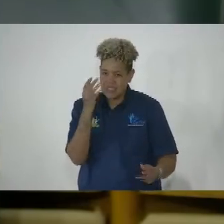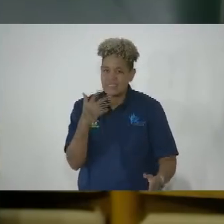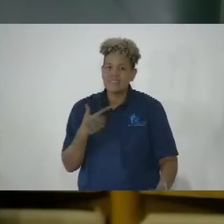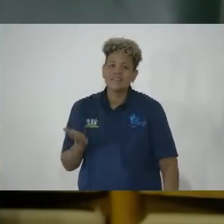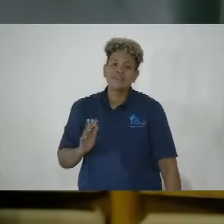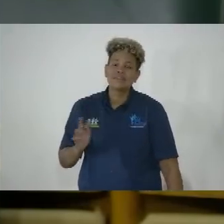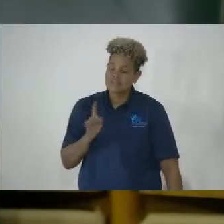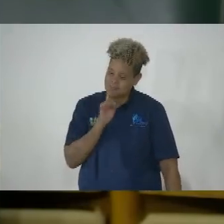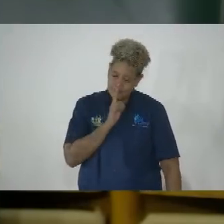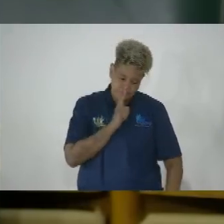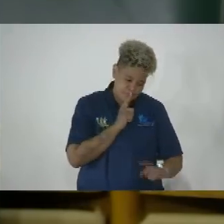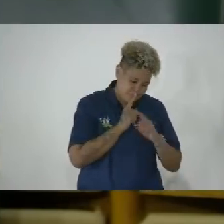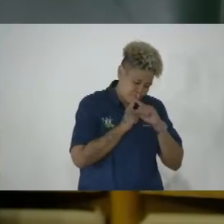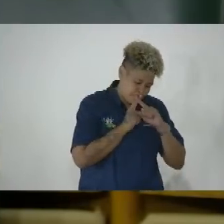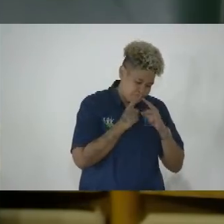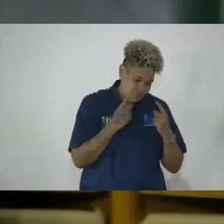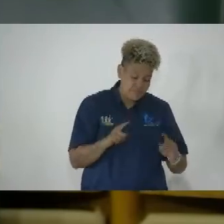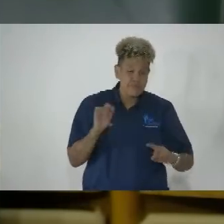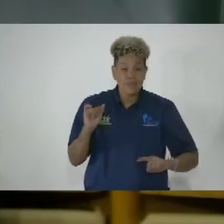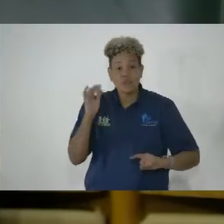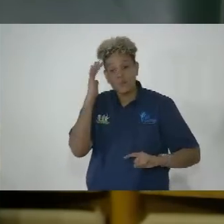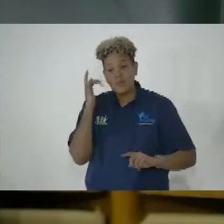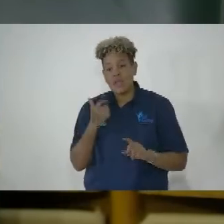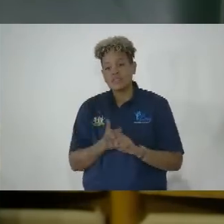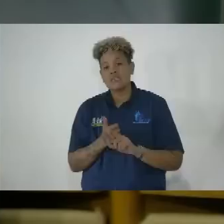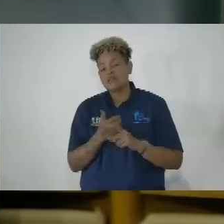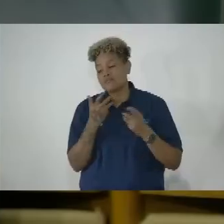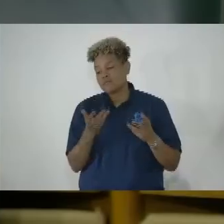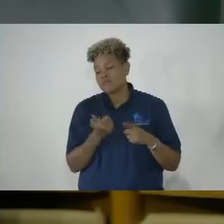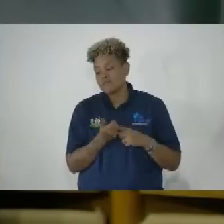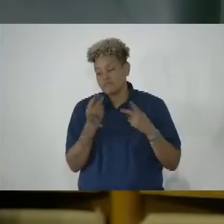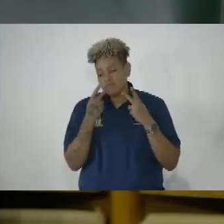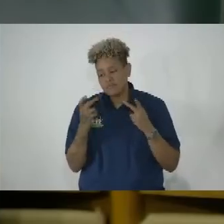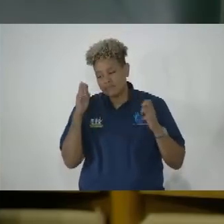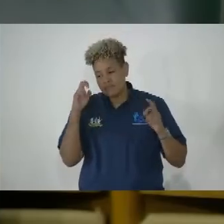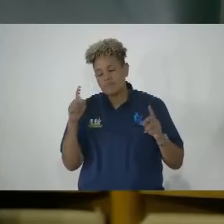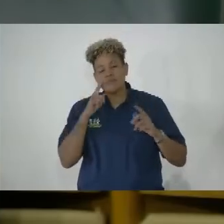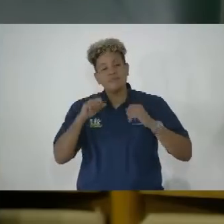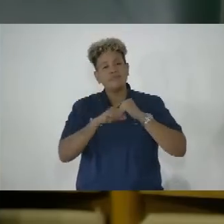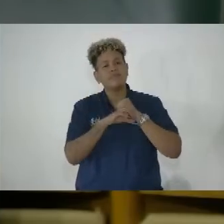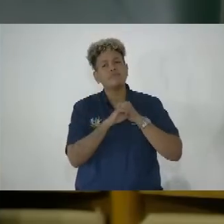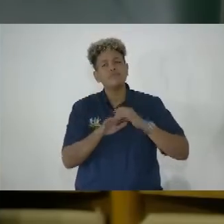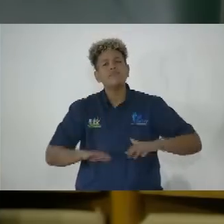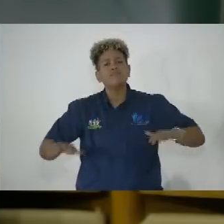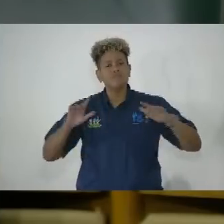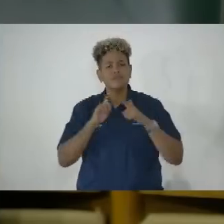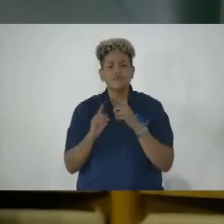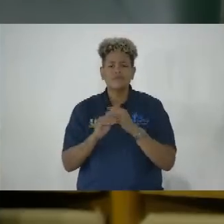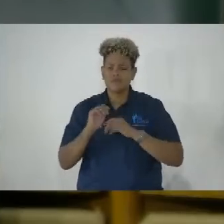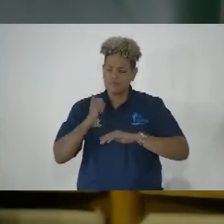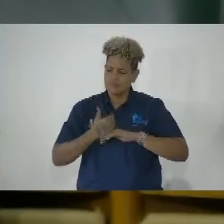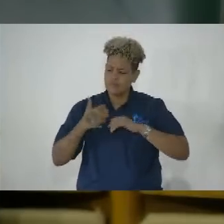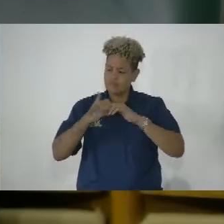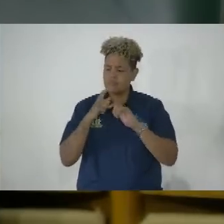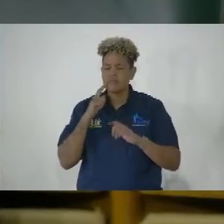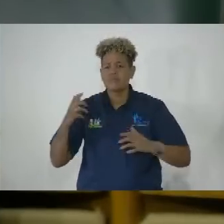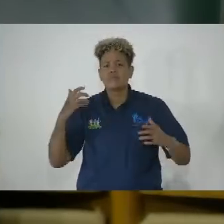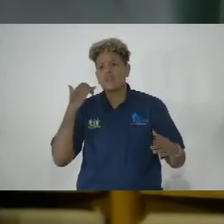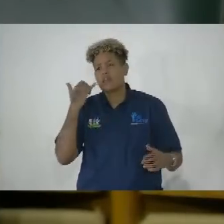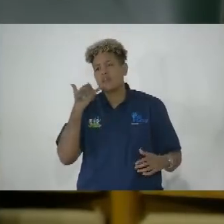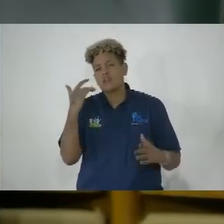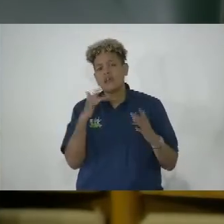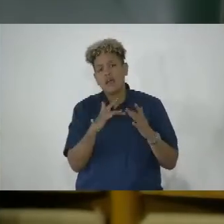authorities. And this is why the public education campaign and the establishment of the